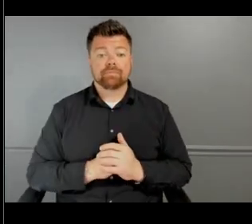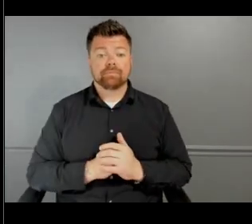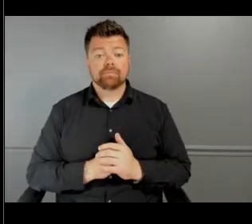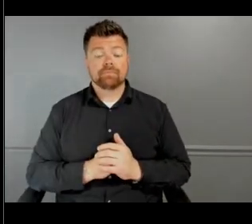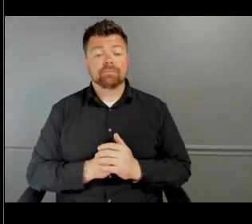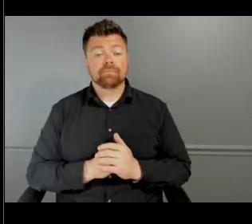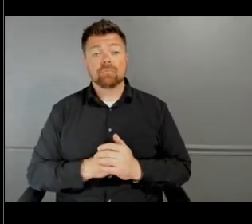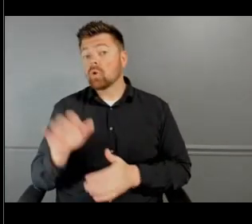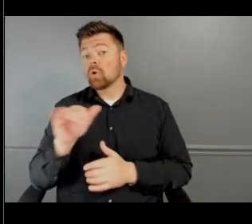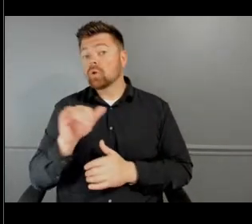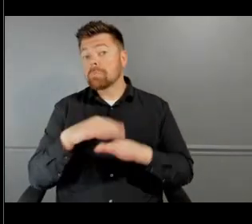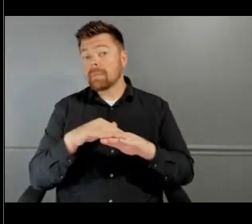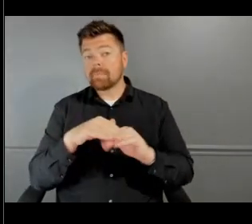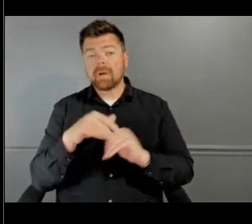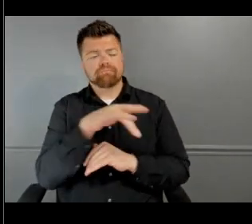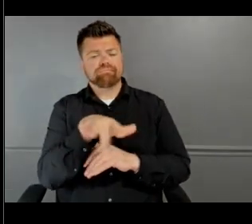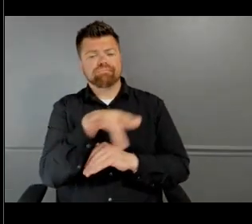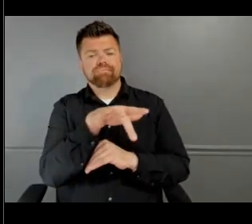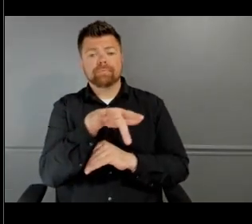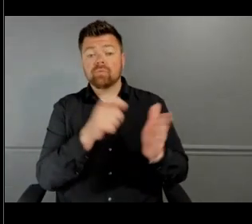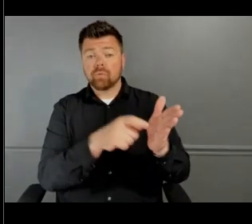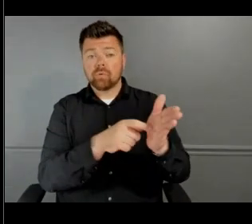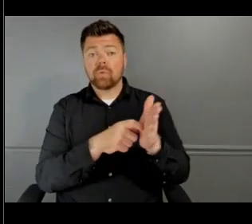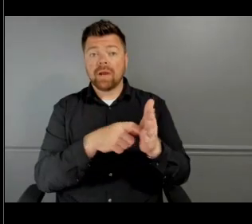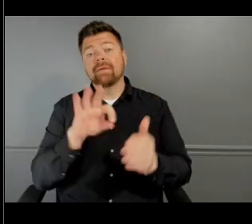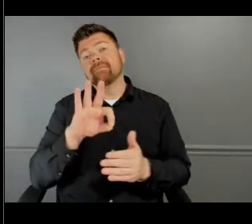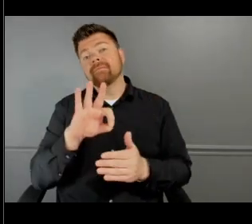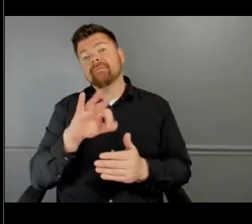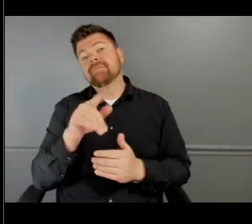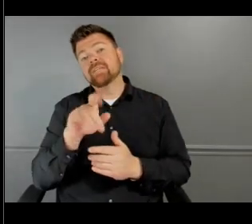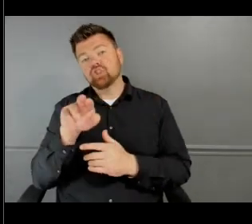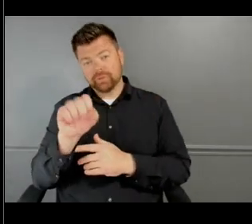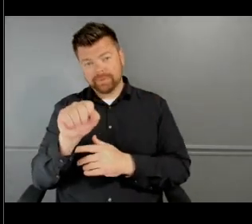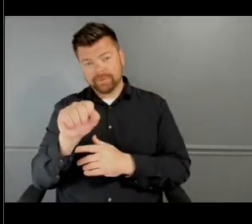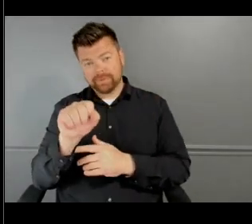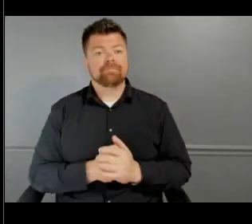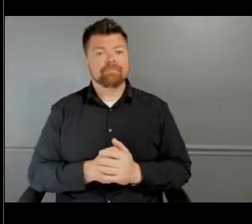and minimum clearance requirements at the fixtures.